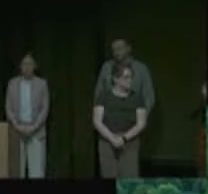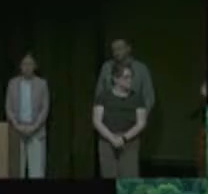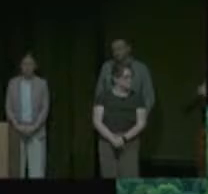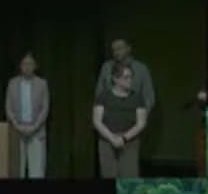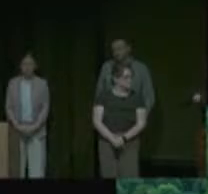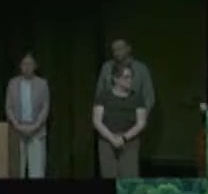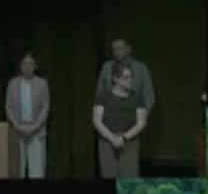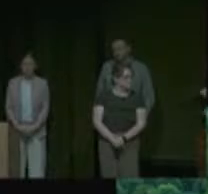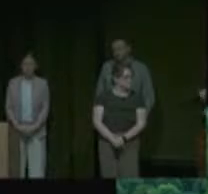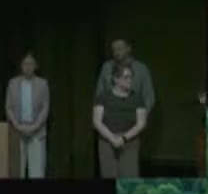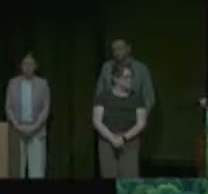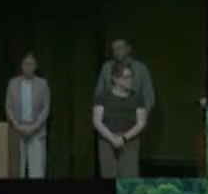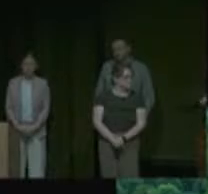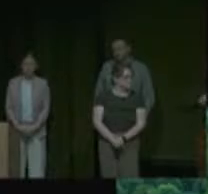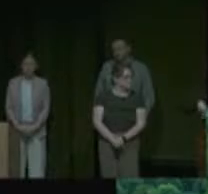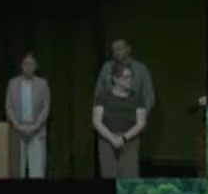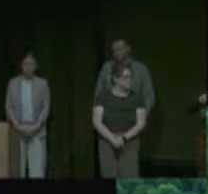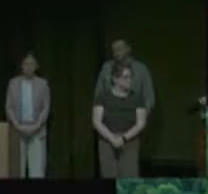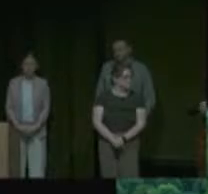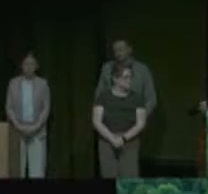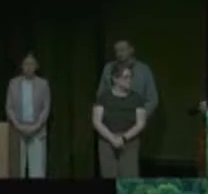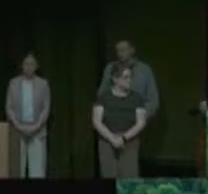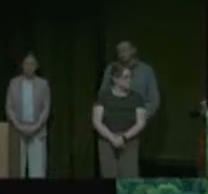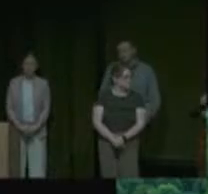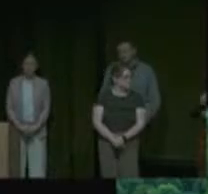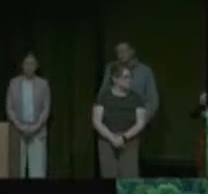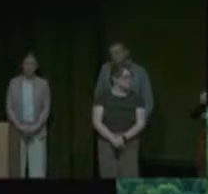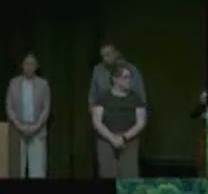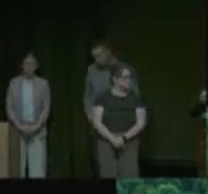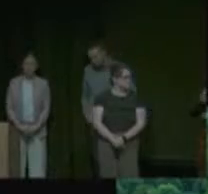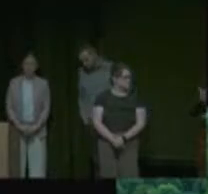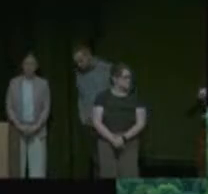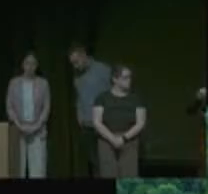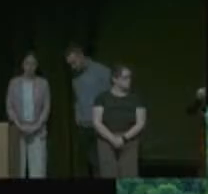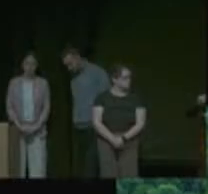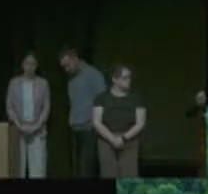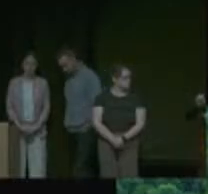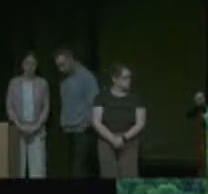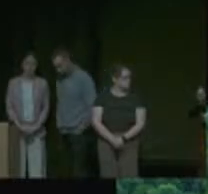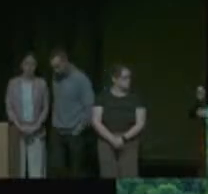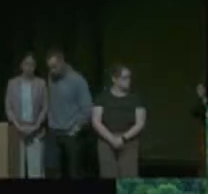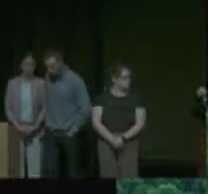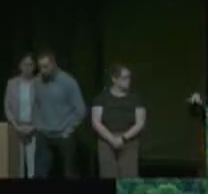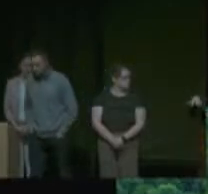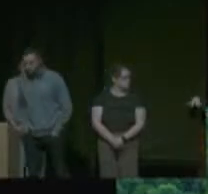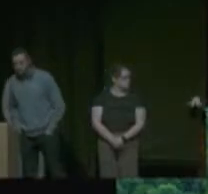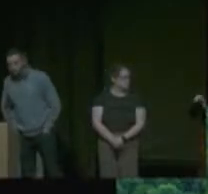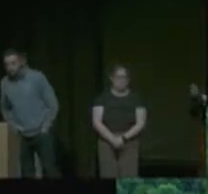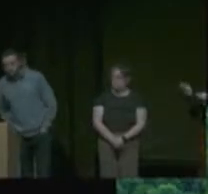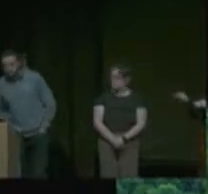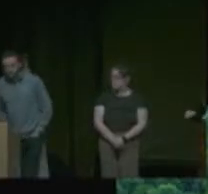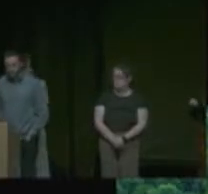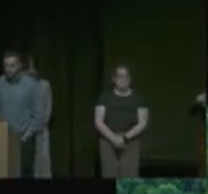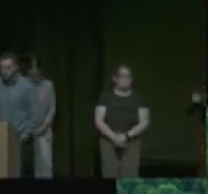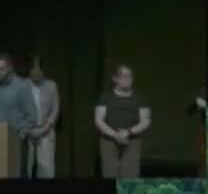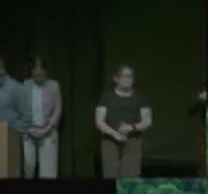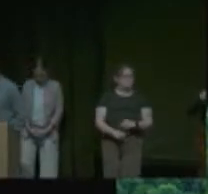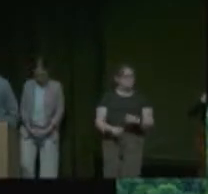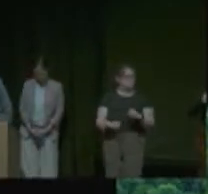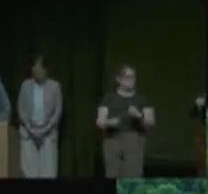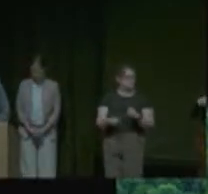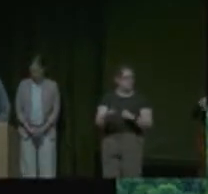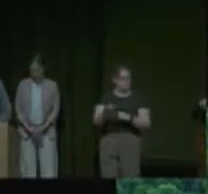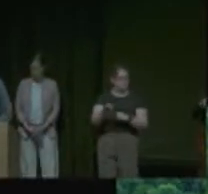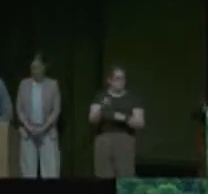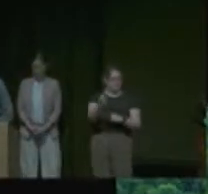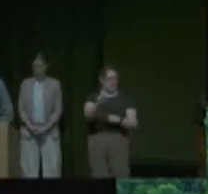particular technique of stabilizing the soil and placing it into these kinds of structures?